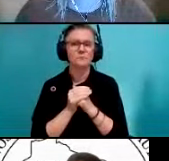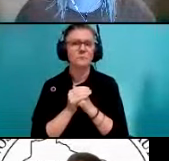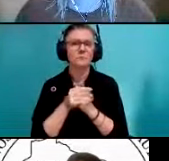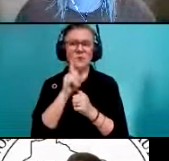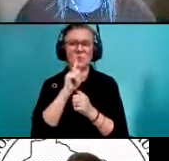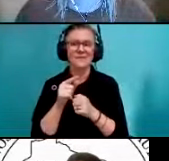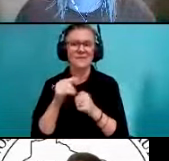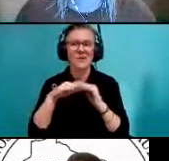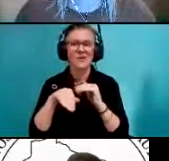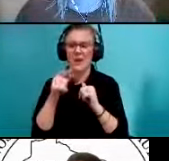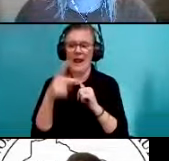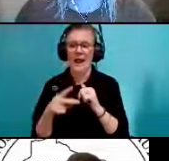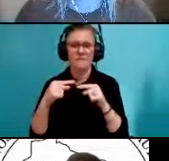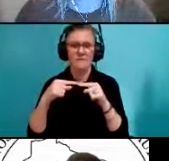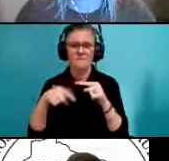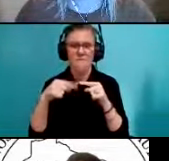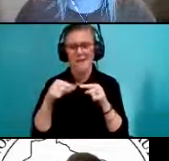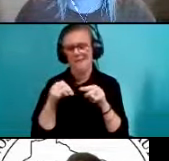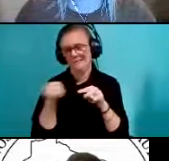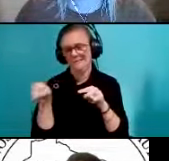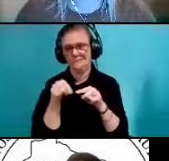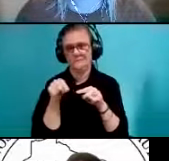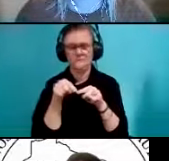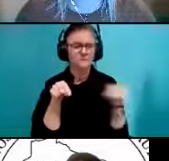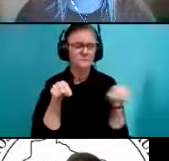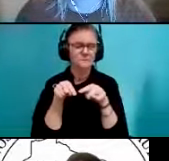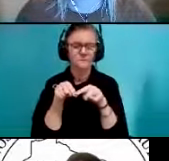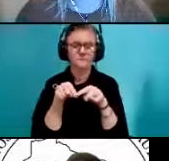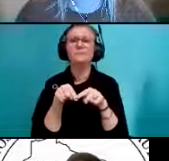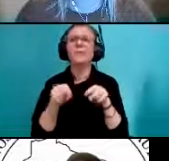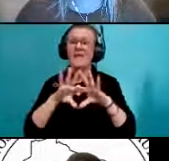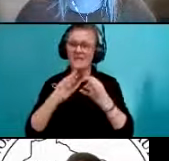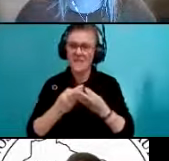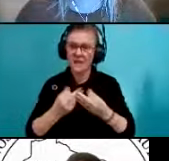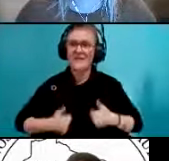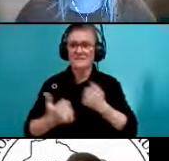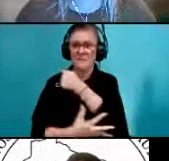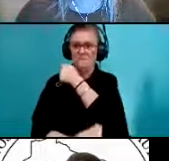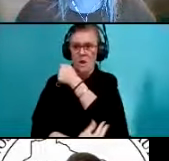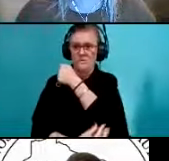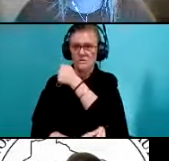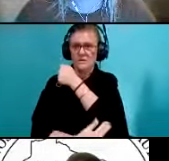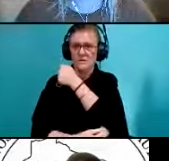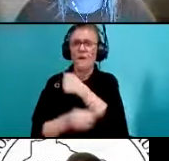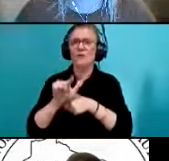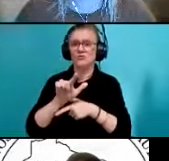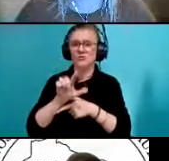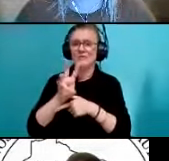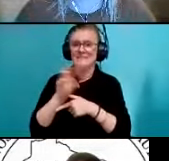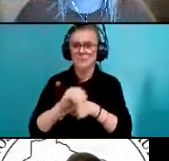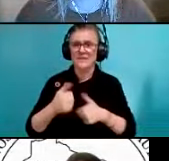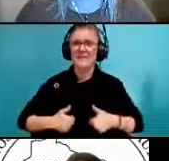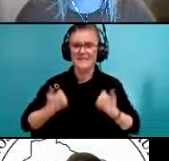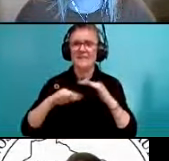route options, and 26% of the families who live in poverty in Milwaukee County live within a half mile